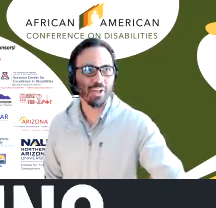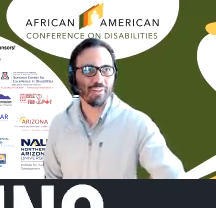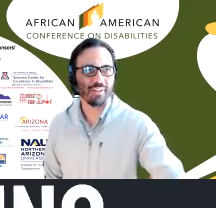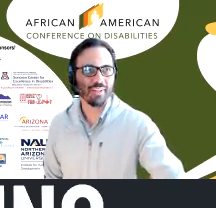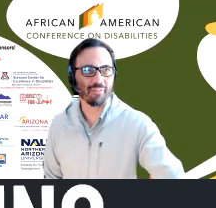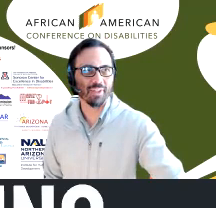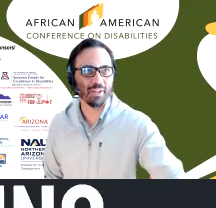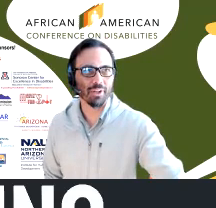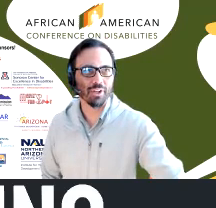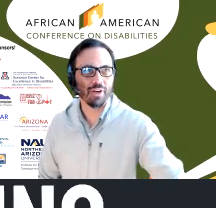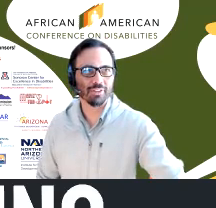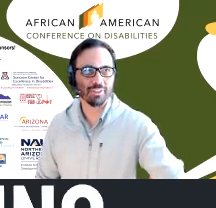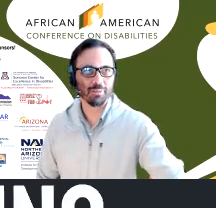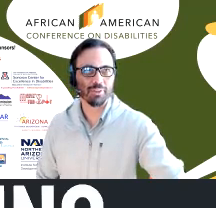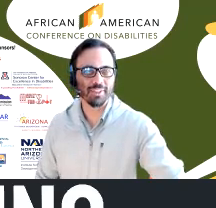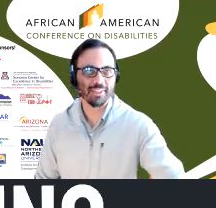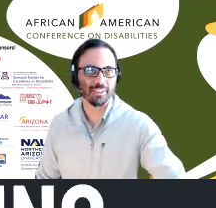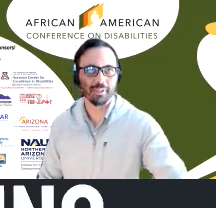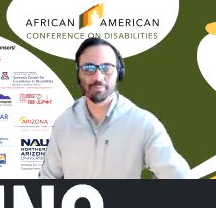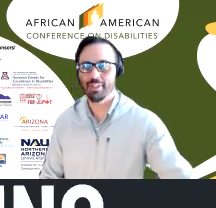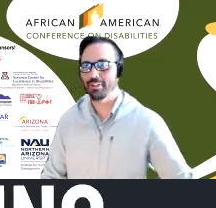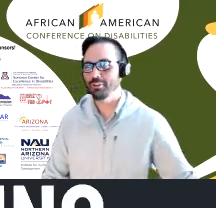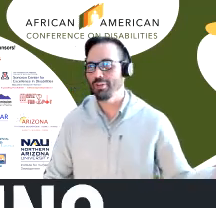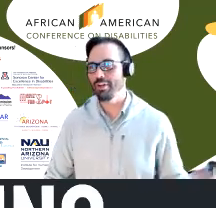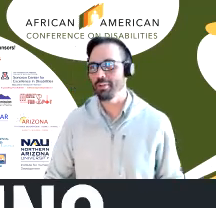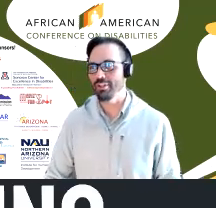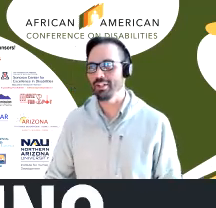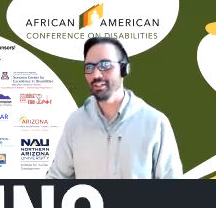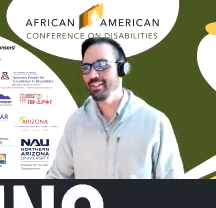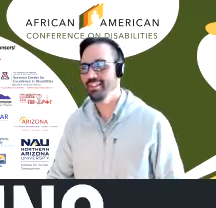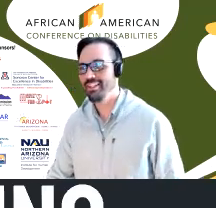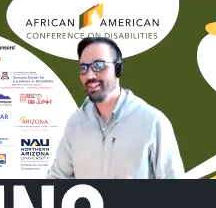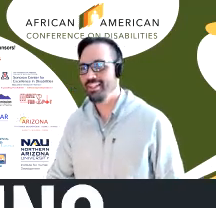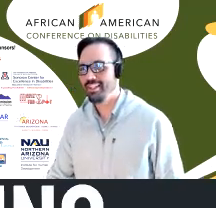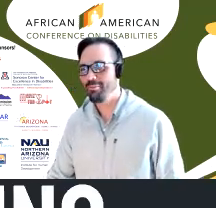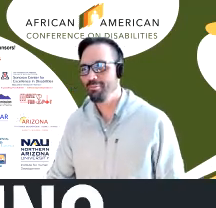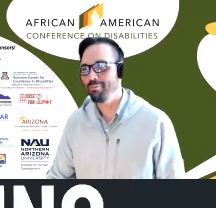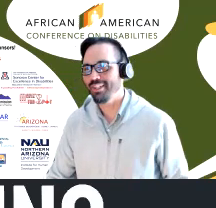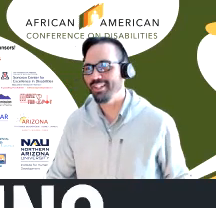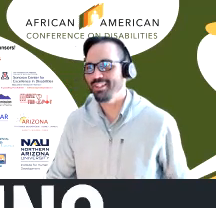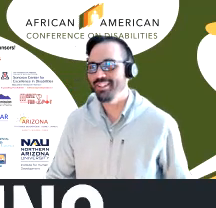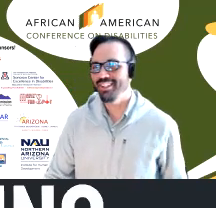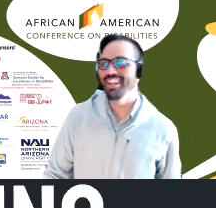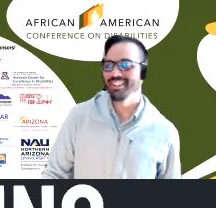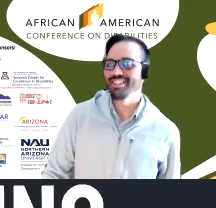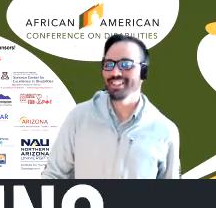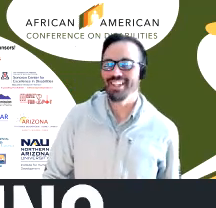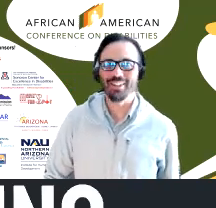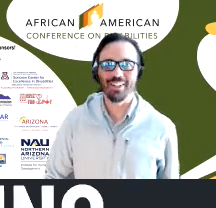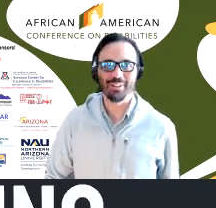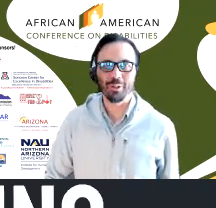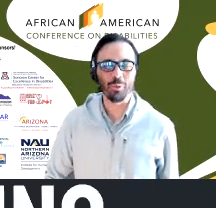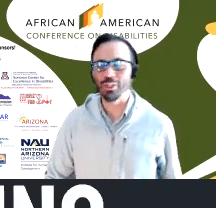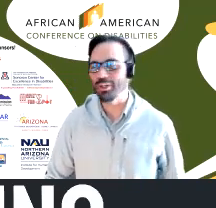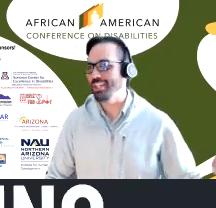So it's on the African American Conference on Disabilities, and it's about, I don't know, 25 minutes long. yeah. But yeah, check that